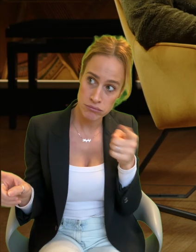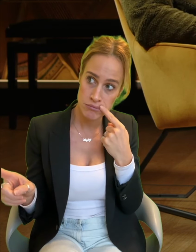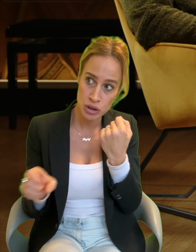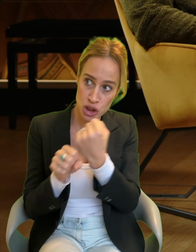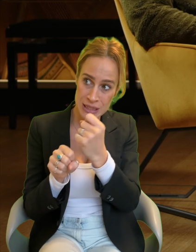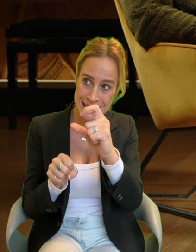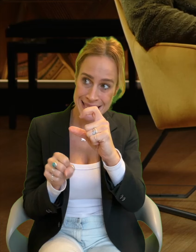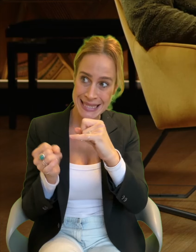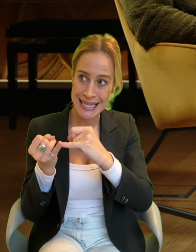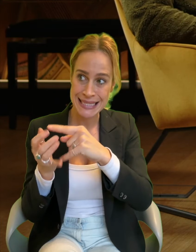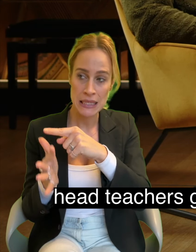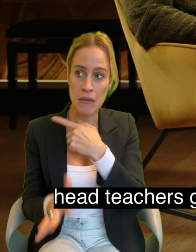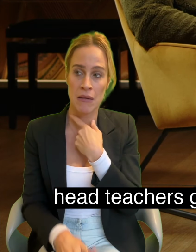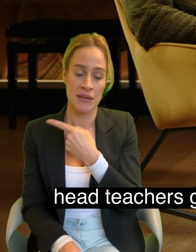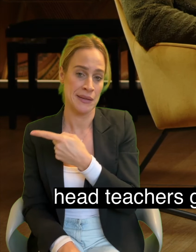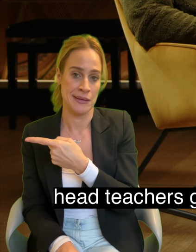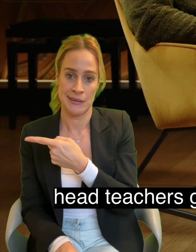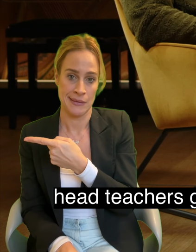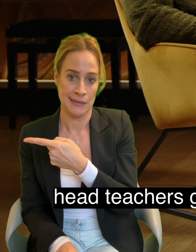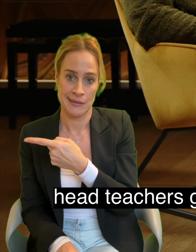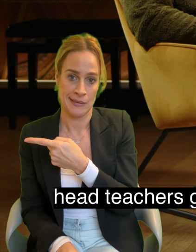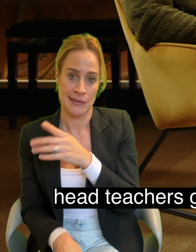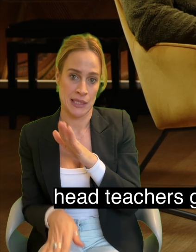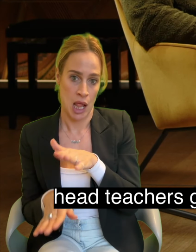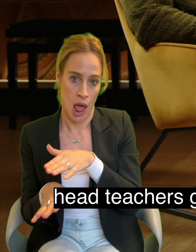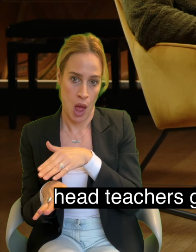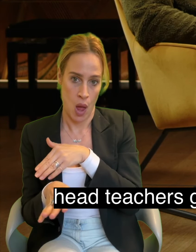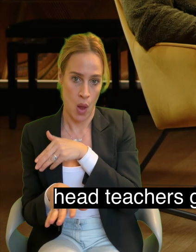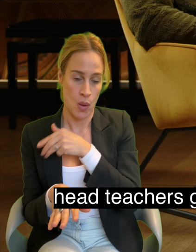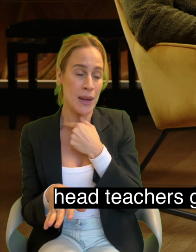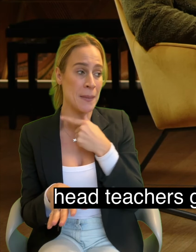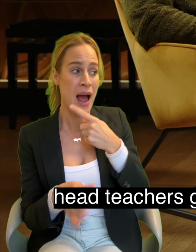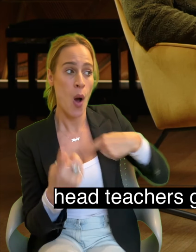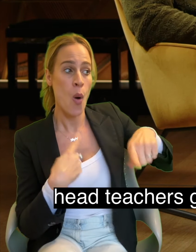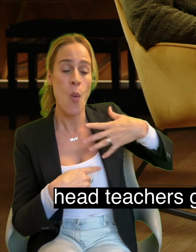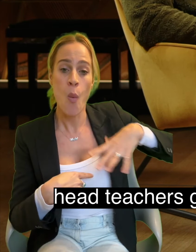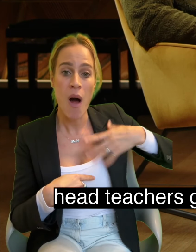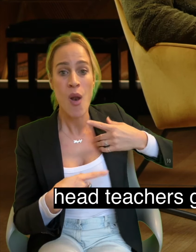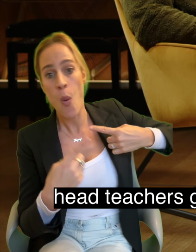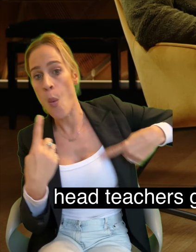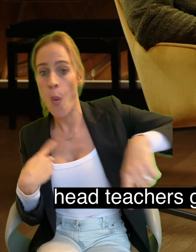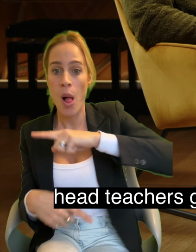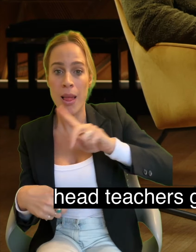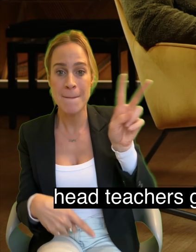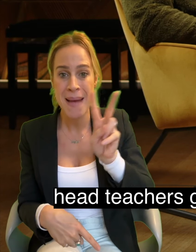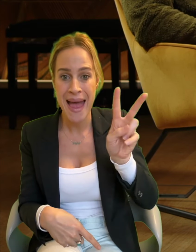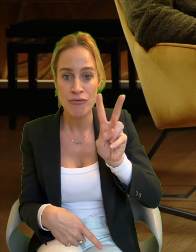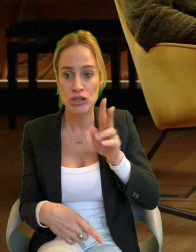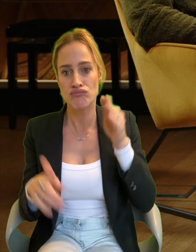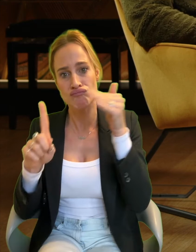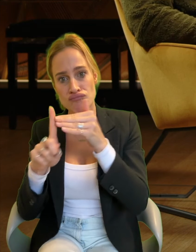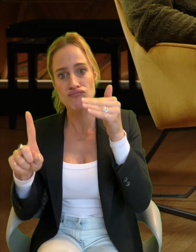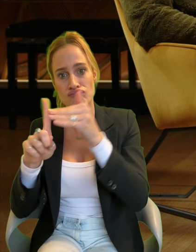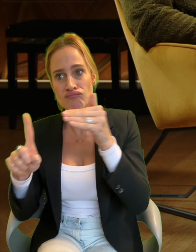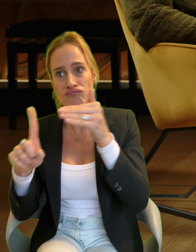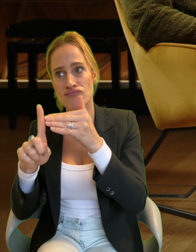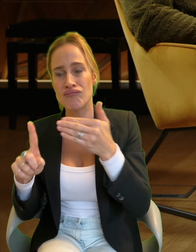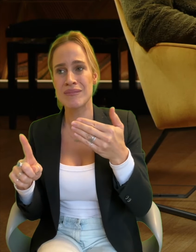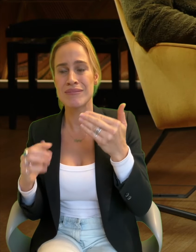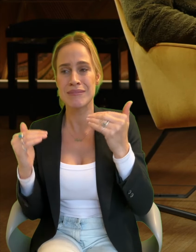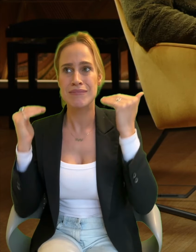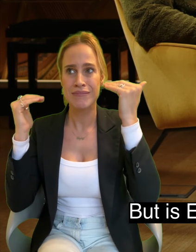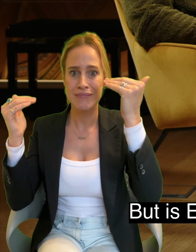parents to go and ask their head teachers, go and ask their schools and say, what are you doing about introducing this potential GCSE?